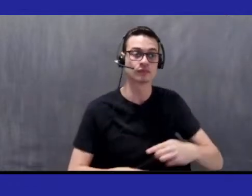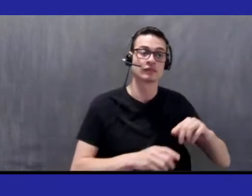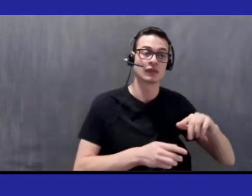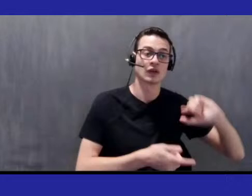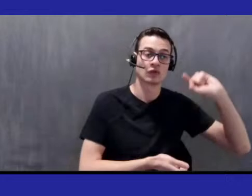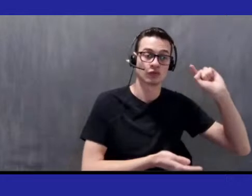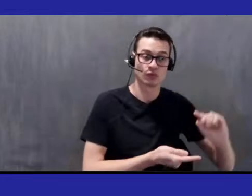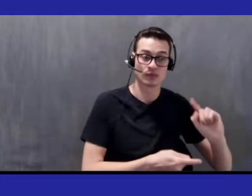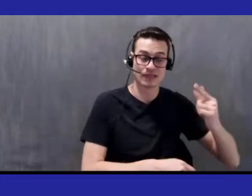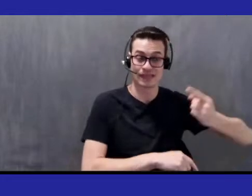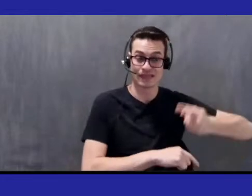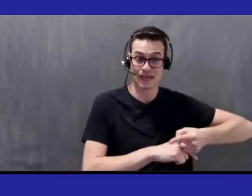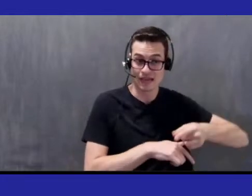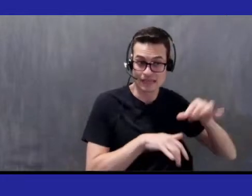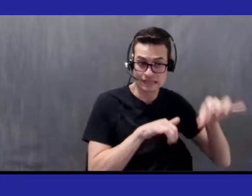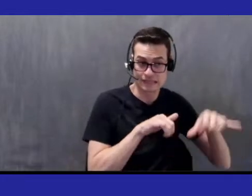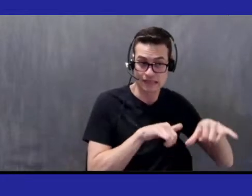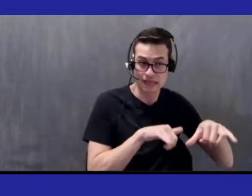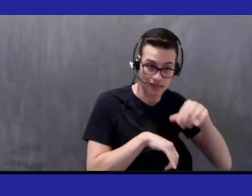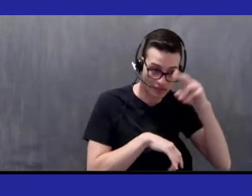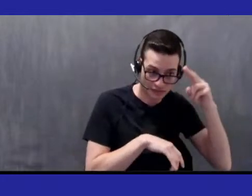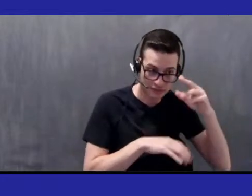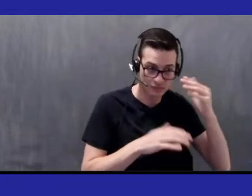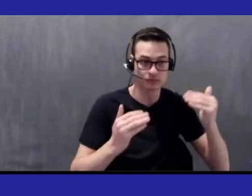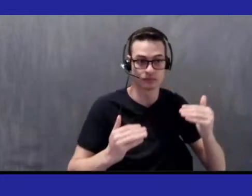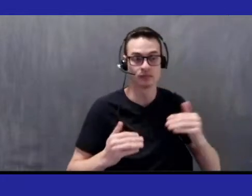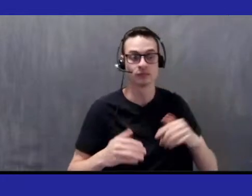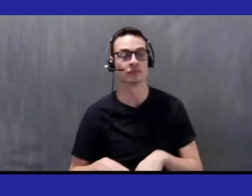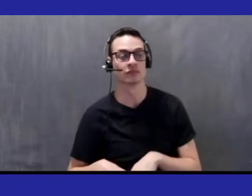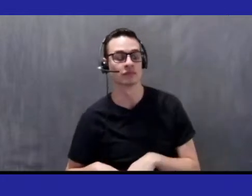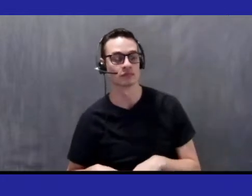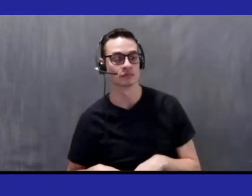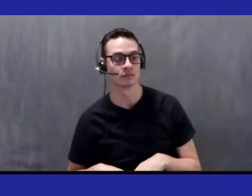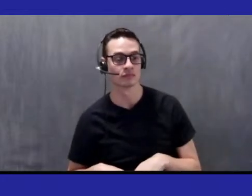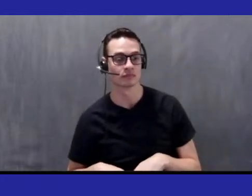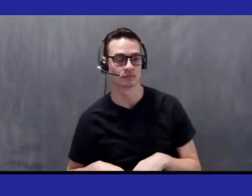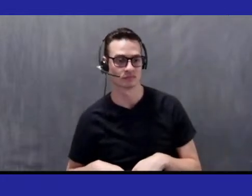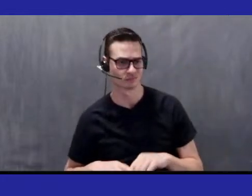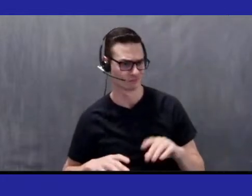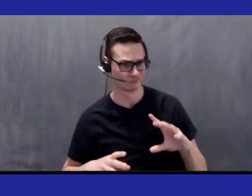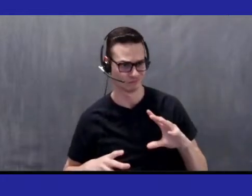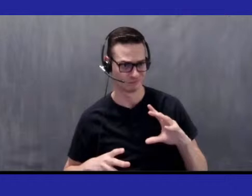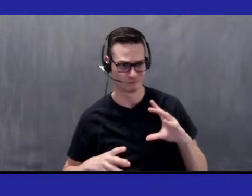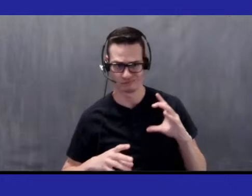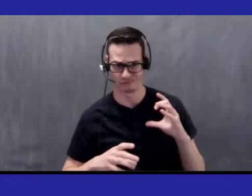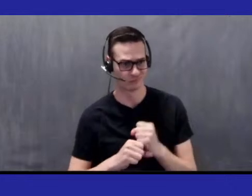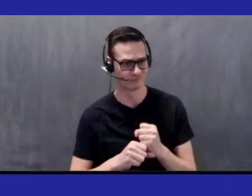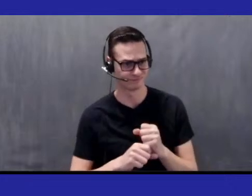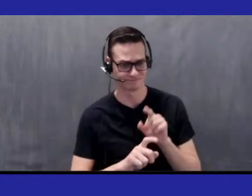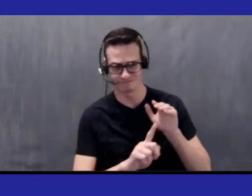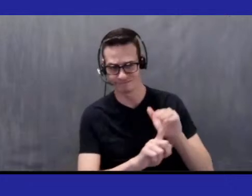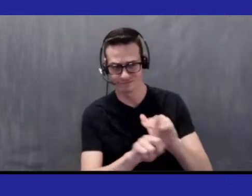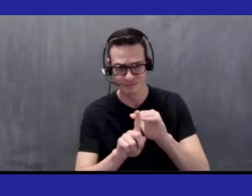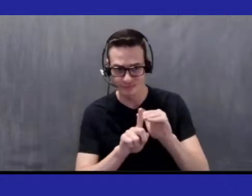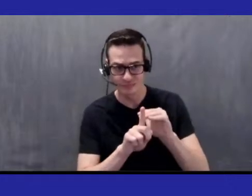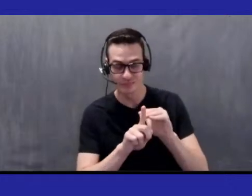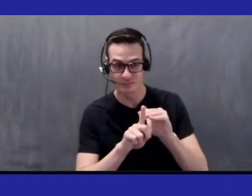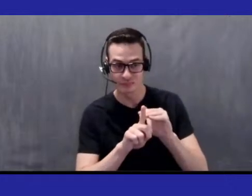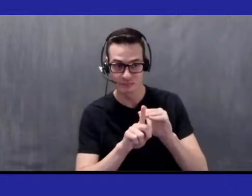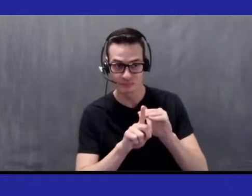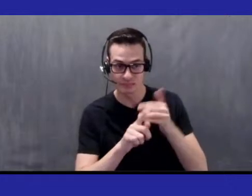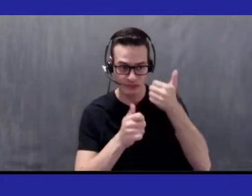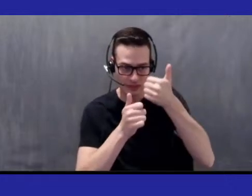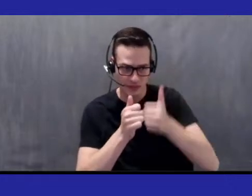days they're spending in the hospital. And I'll just, remind that each of those